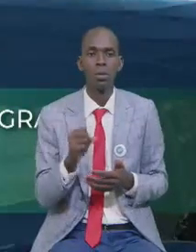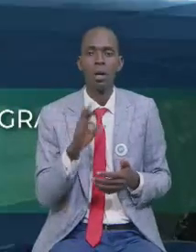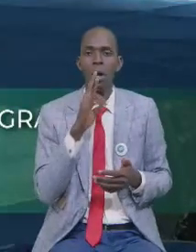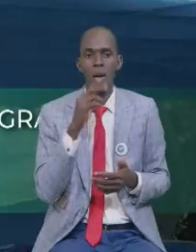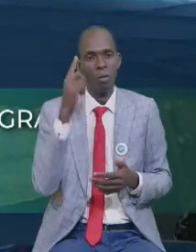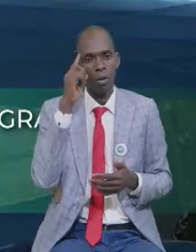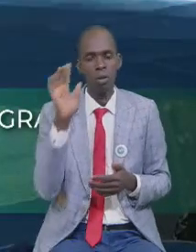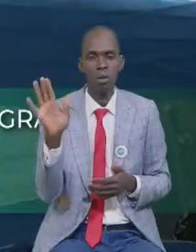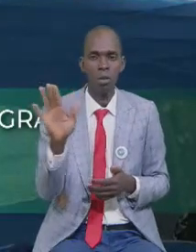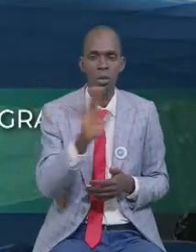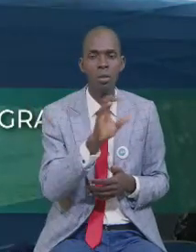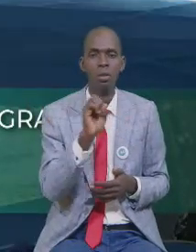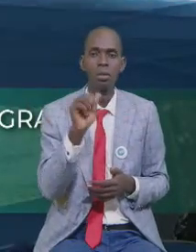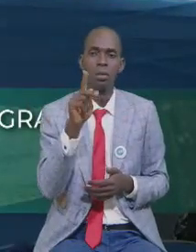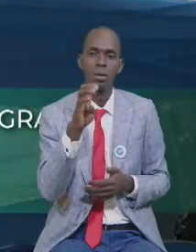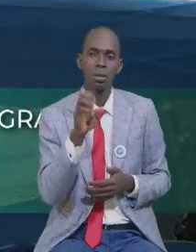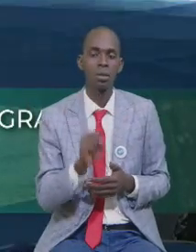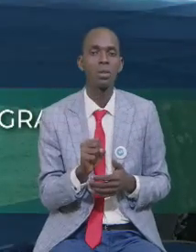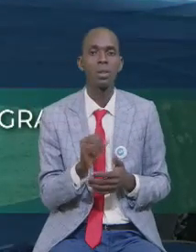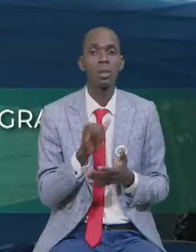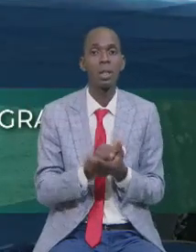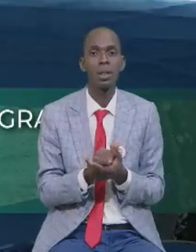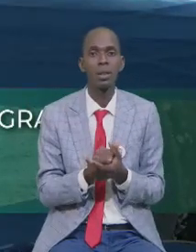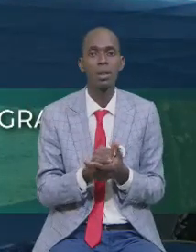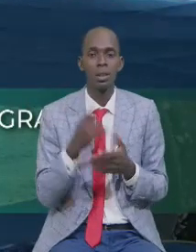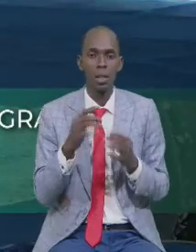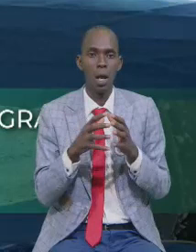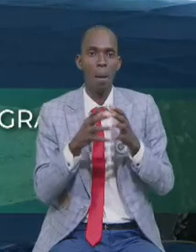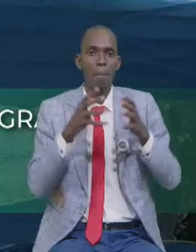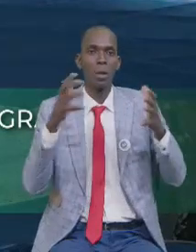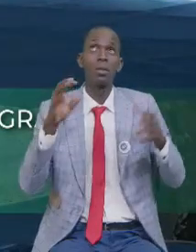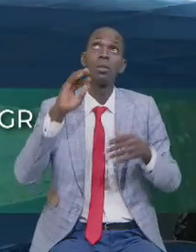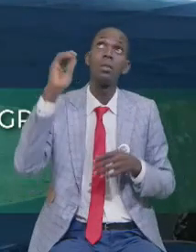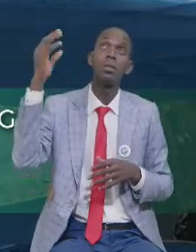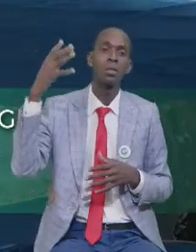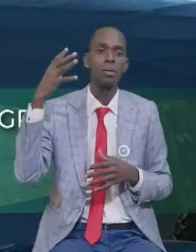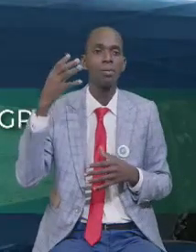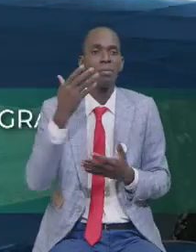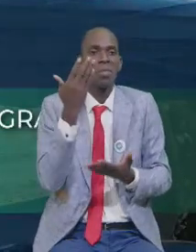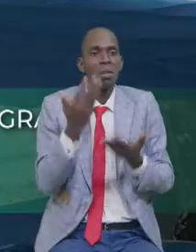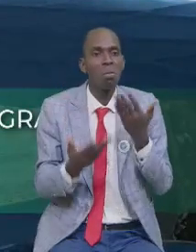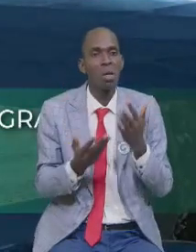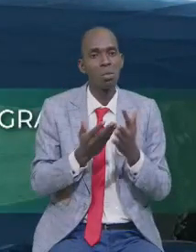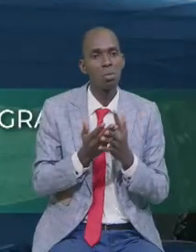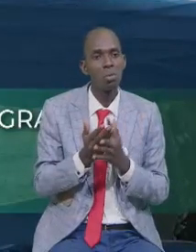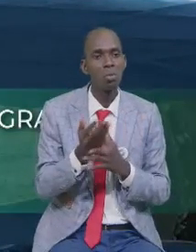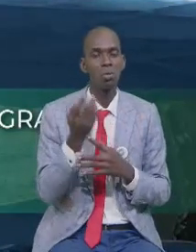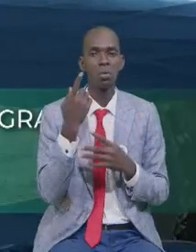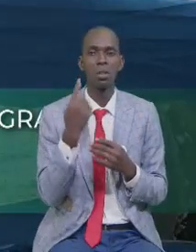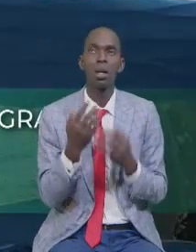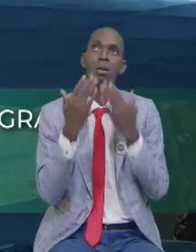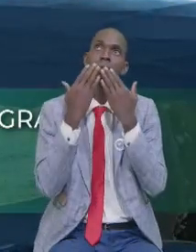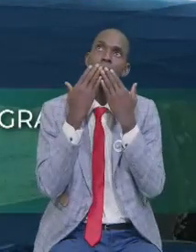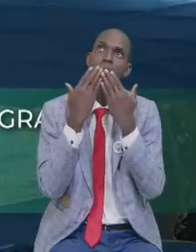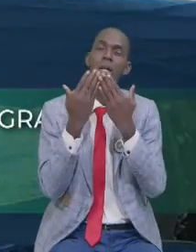sakes, that the abundant grace might through the thanksgiving